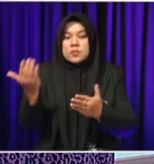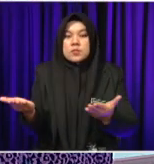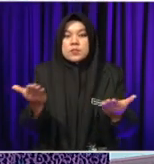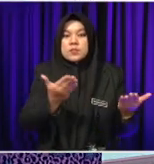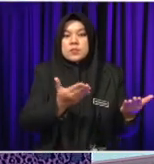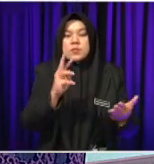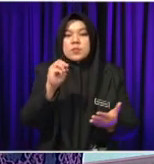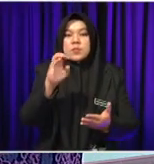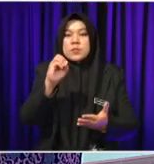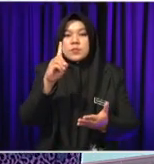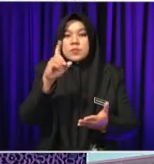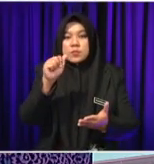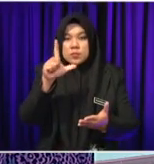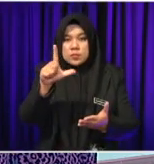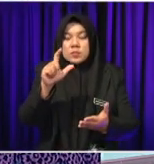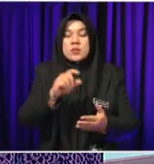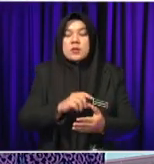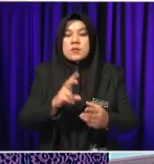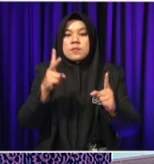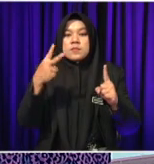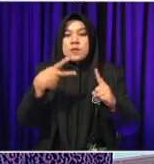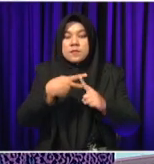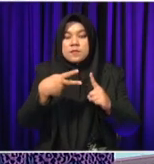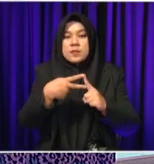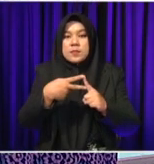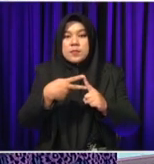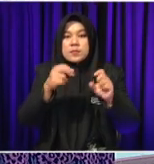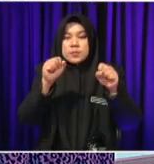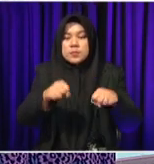verb. So this will be the list of modal verb where you can actually